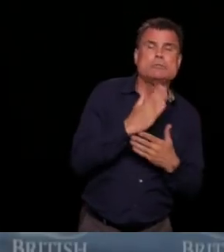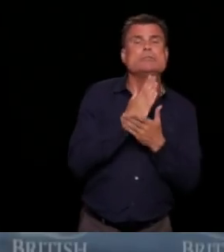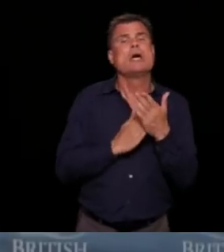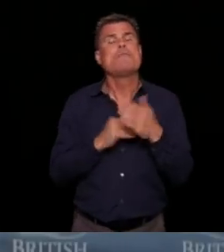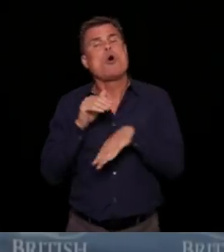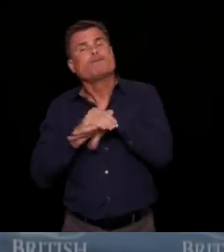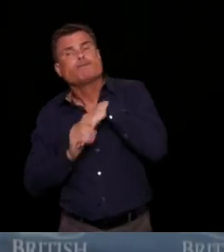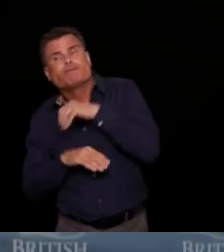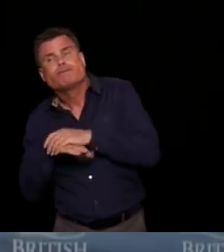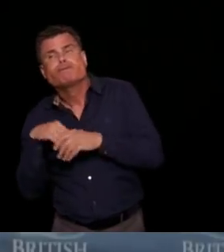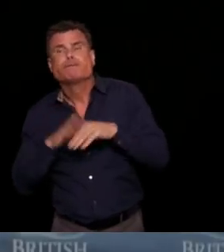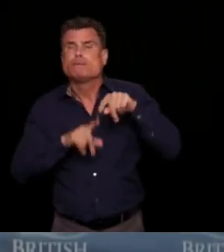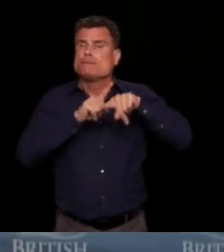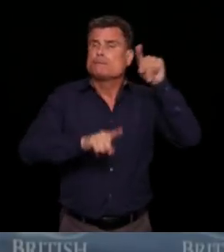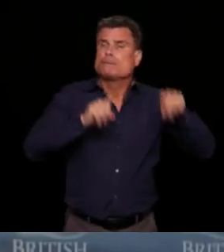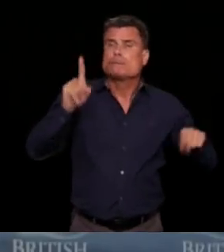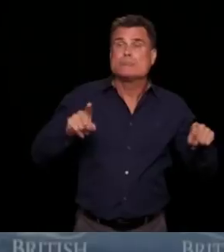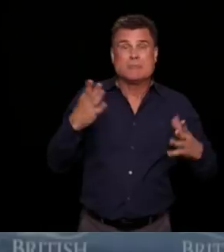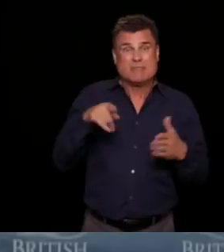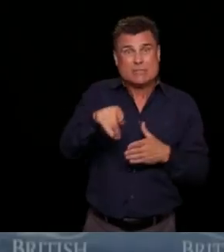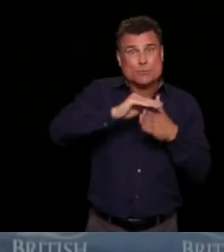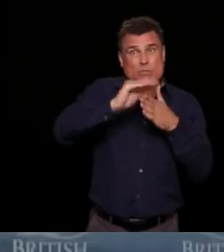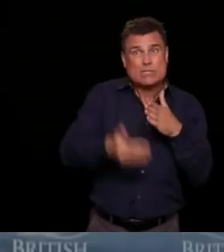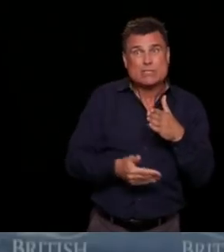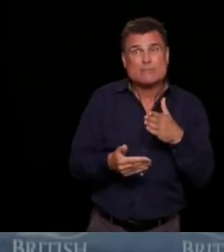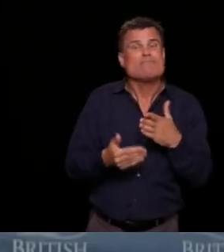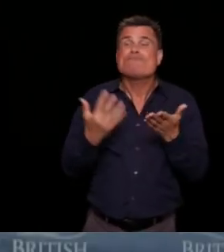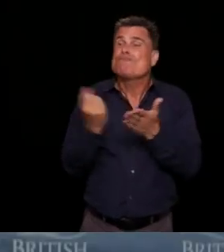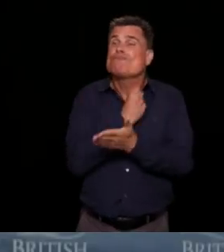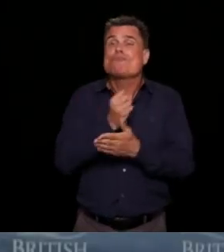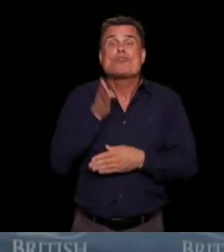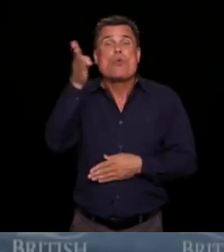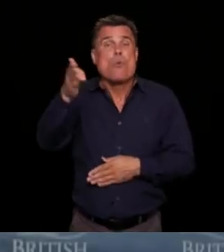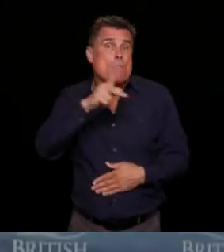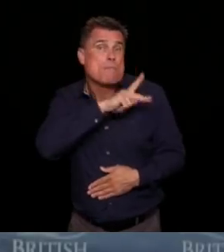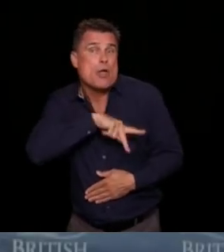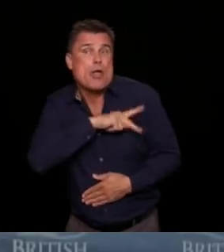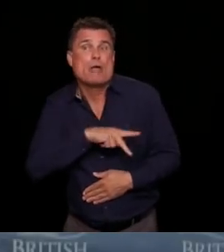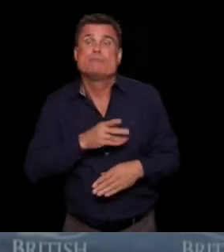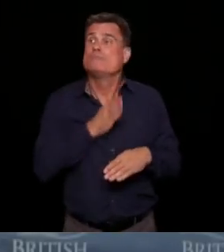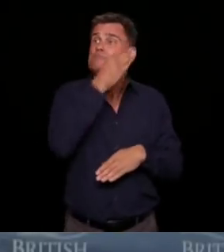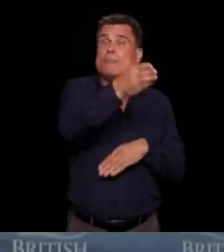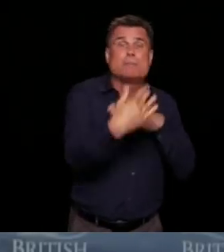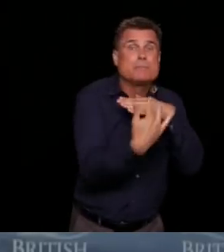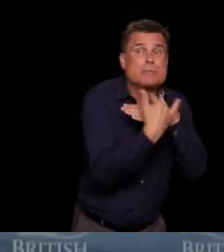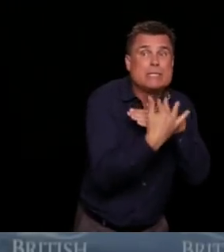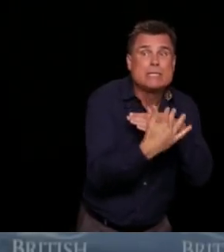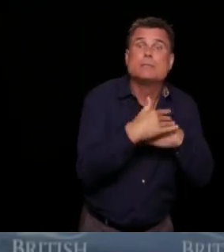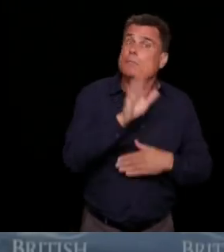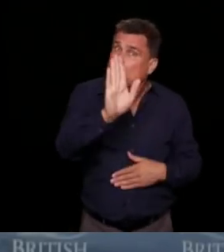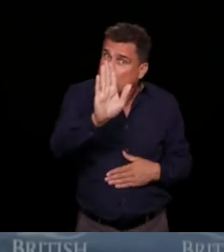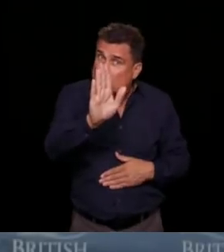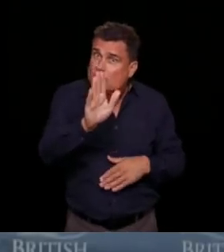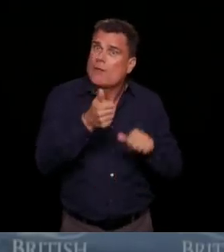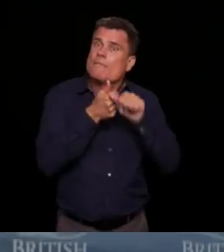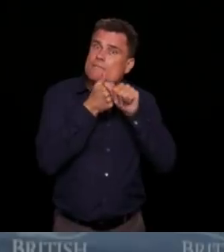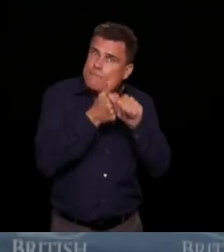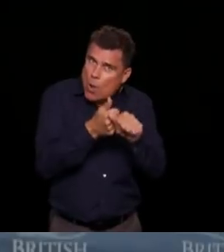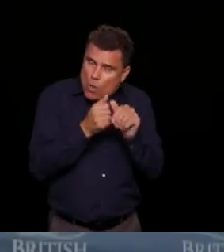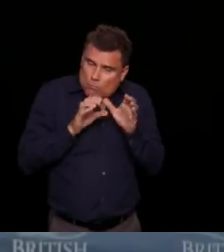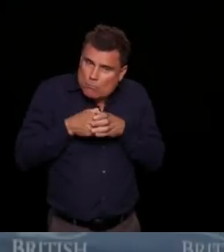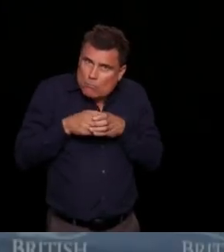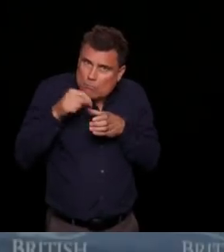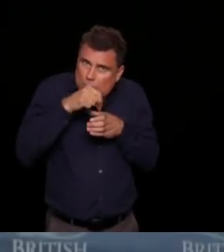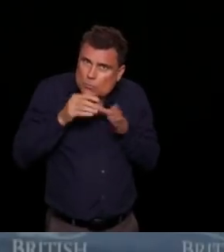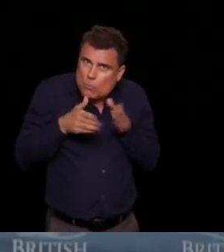beach, and stay and work and be with those in our bubbles. Walk our neighborhoods and see our